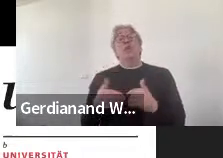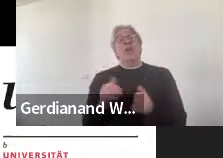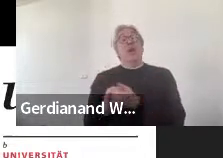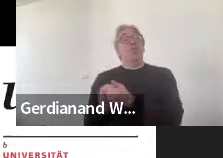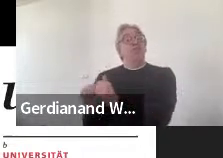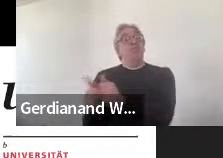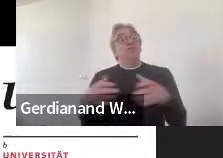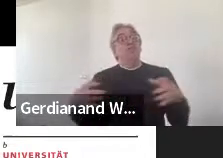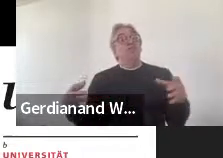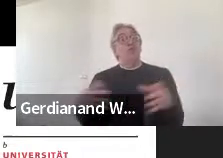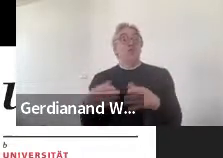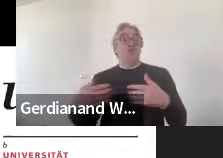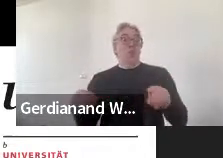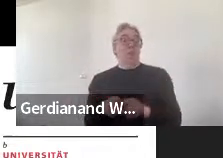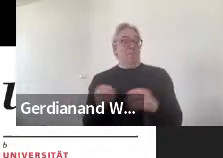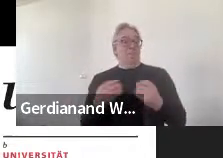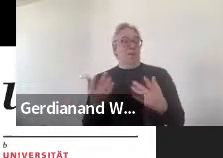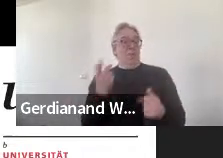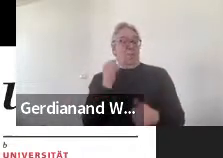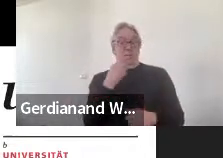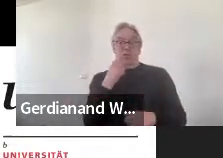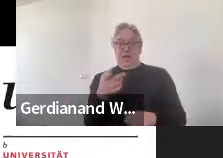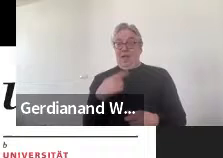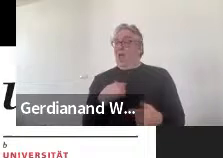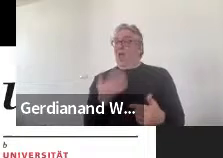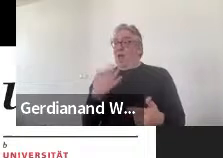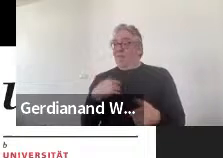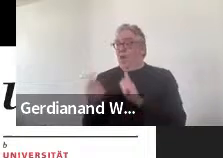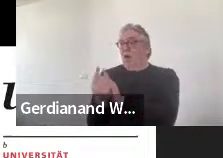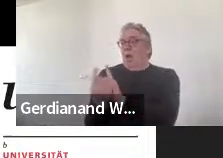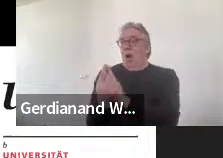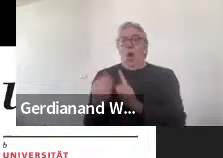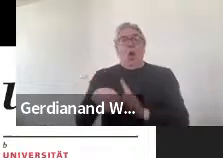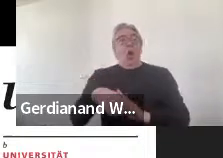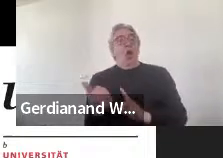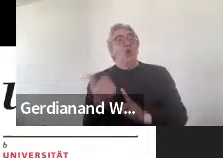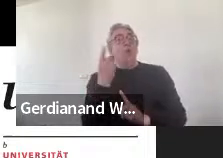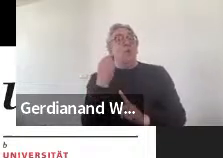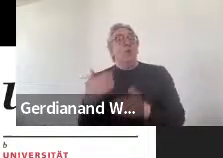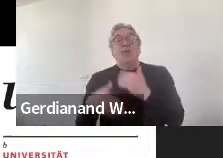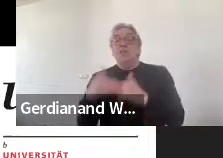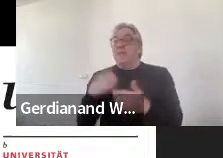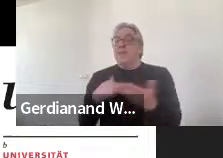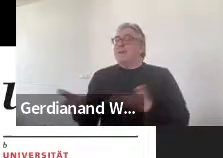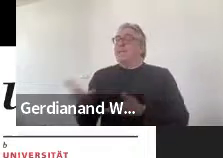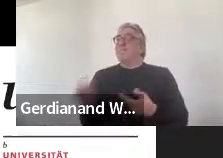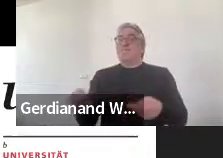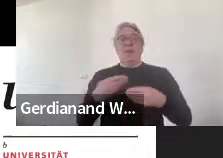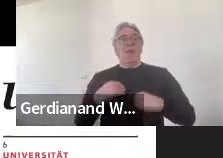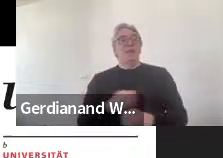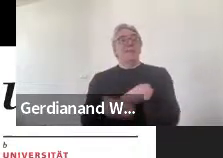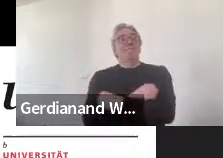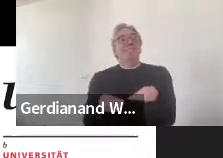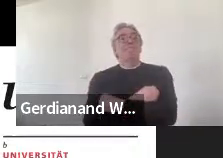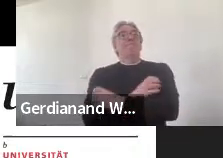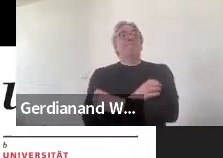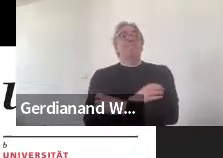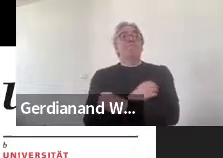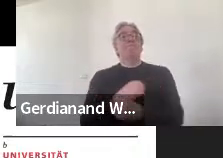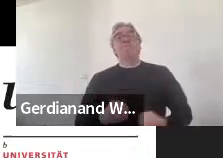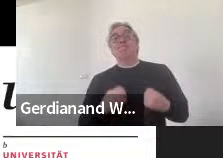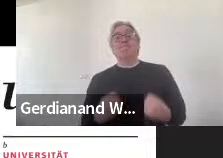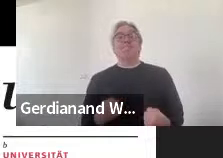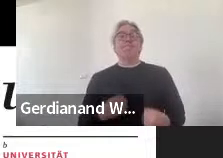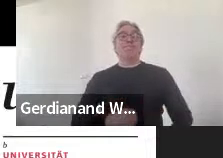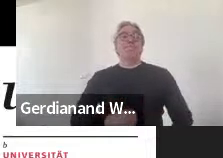that they can gain some strength out of these peer groups. I would like to give some words to the